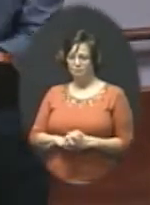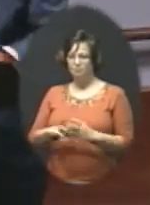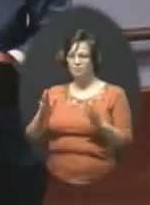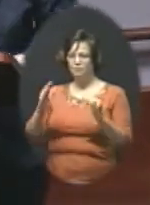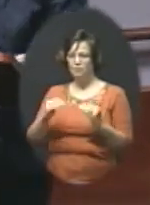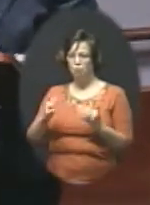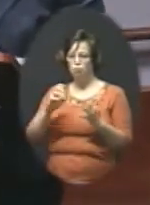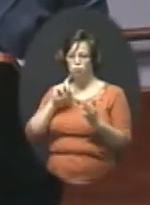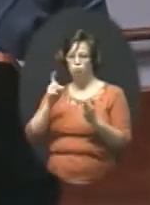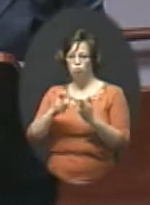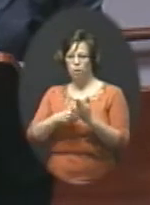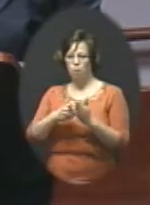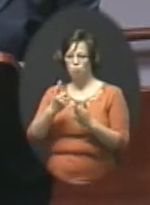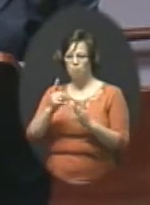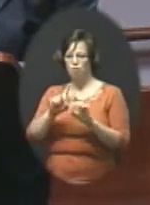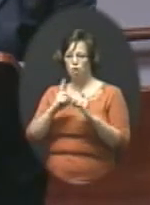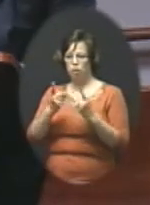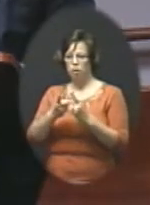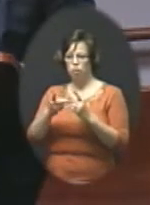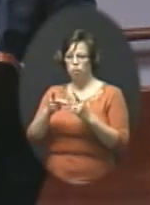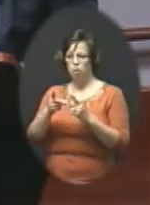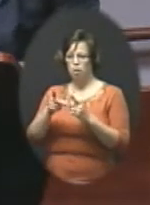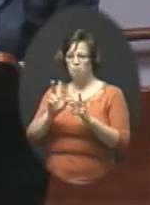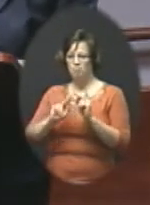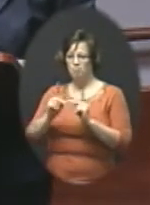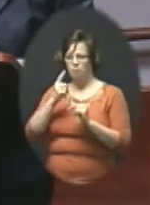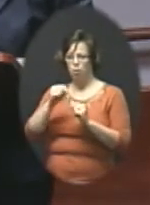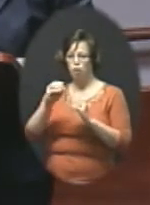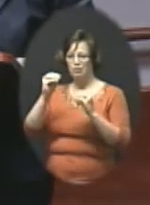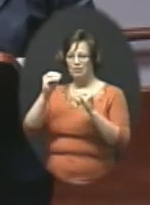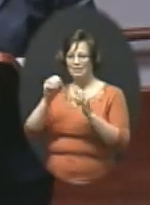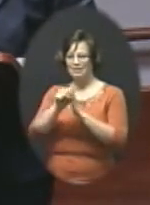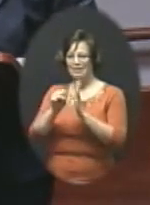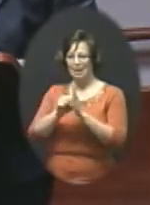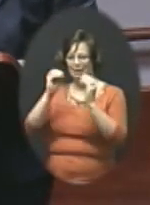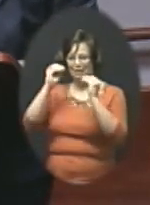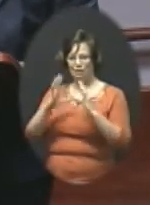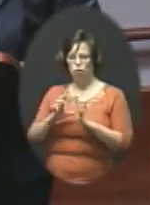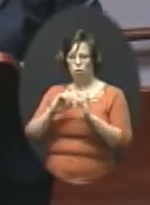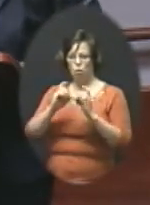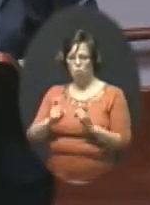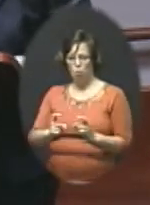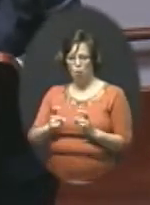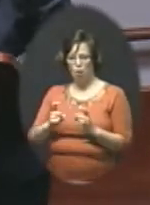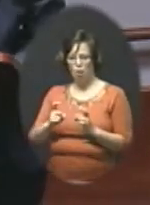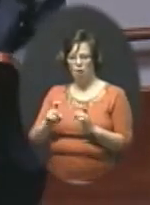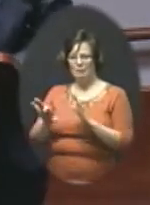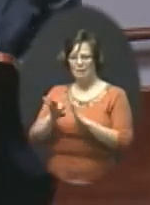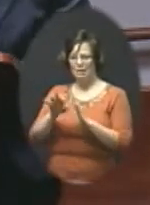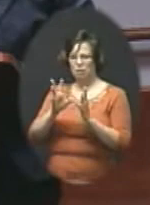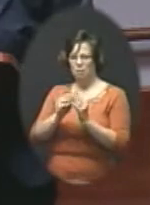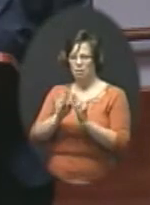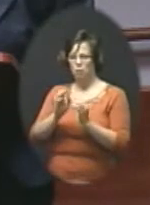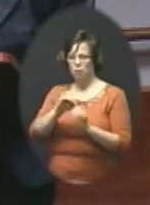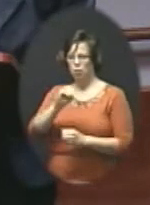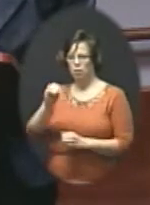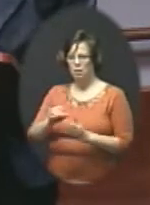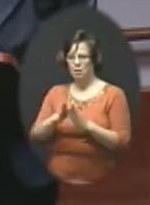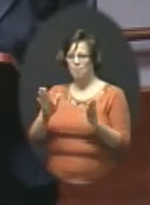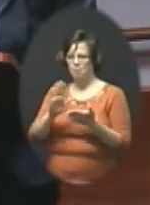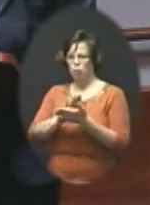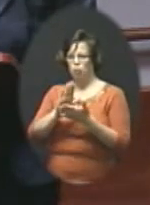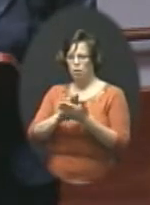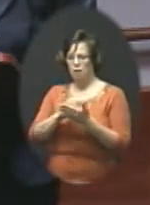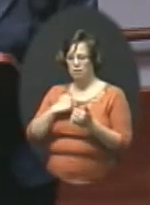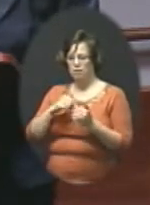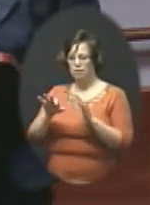Next, we would like to recognize one of our district nominees for state teaching awards. A selection committee with the Olathe Public Schools has announced its nominees